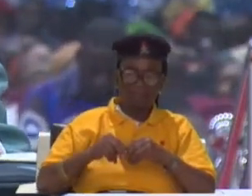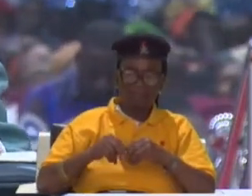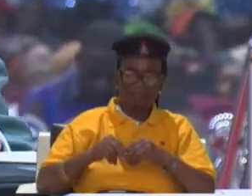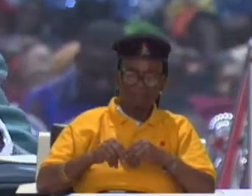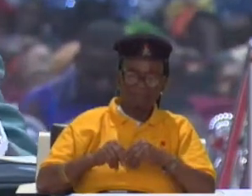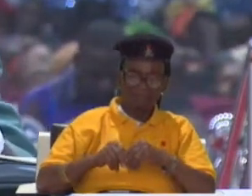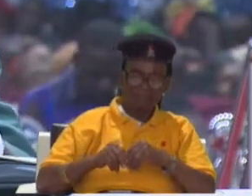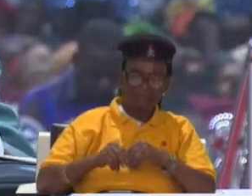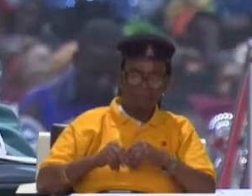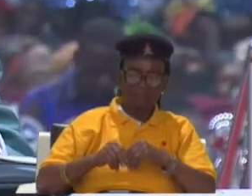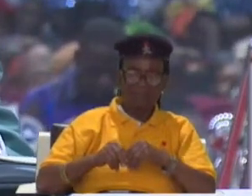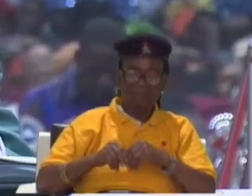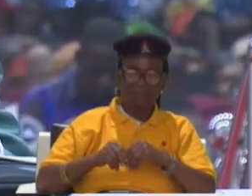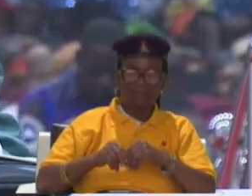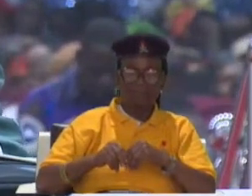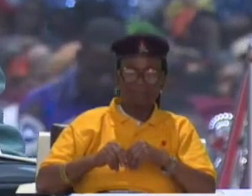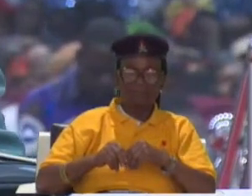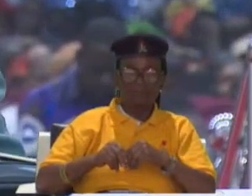And